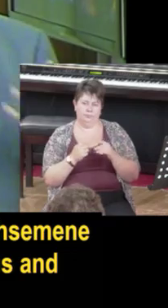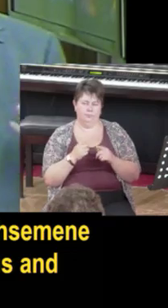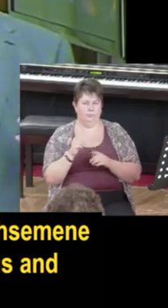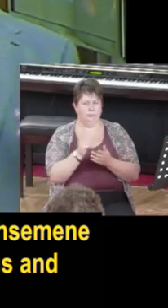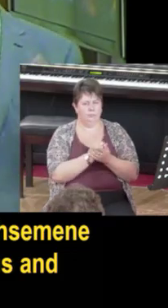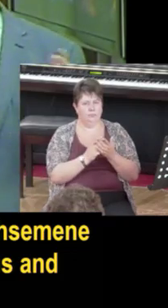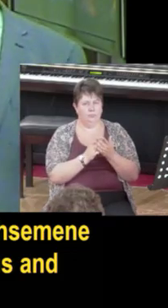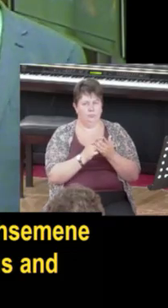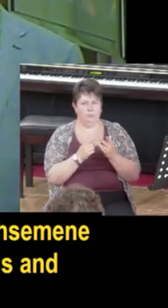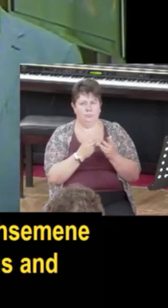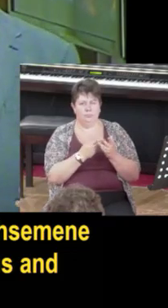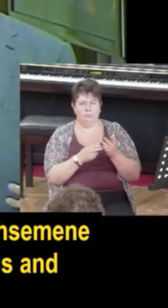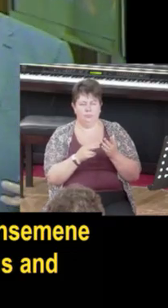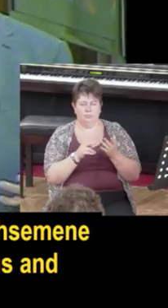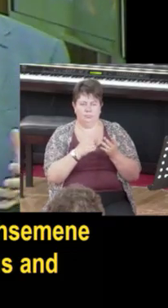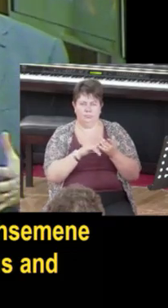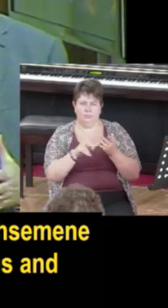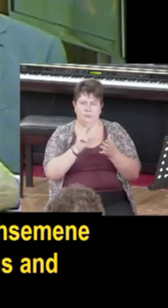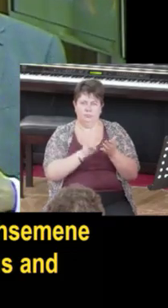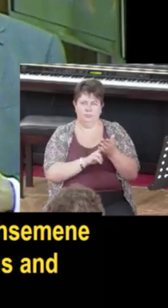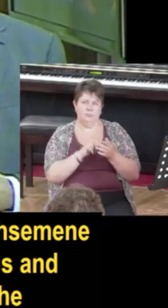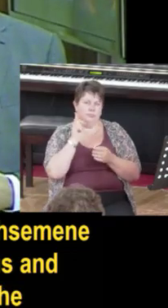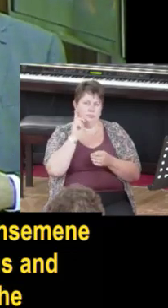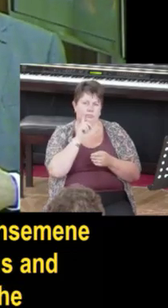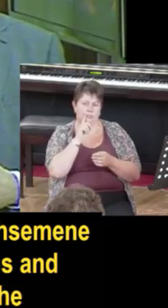sinful woman who anointed Jesus,